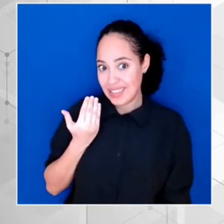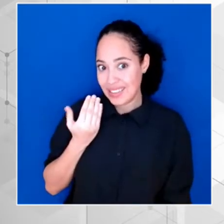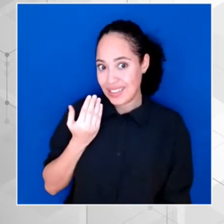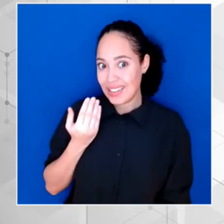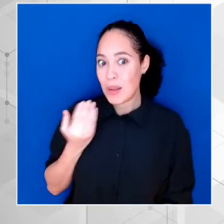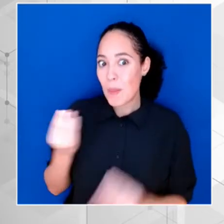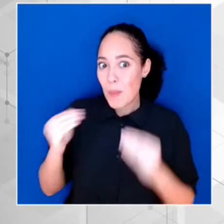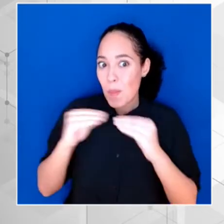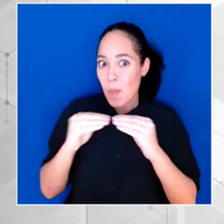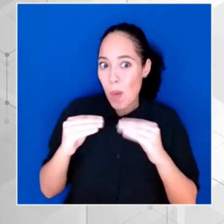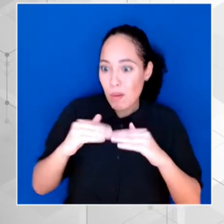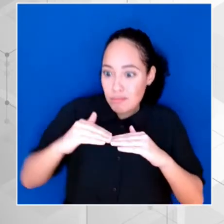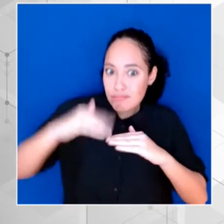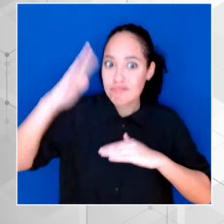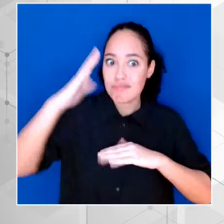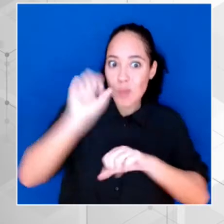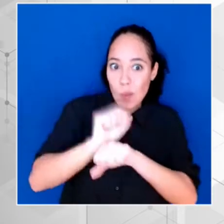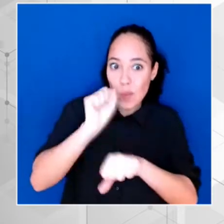struggling.